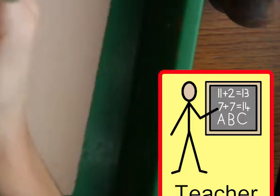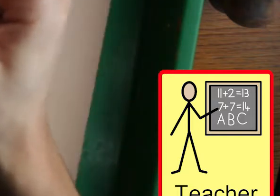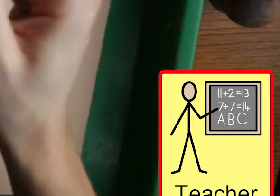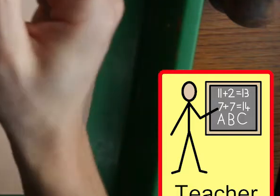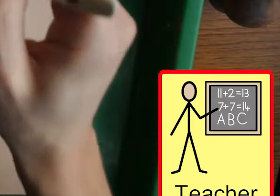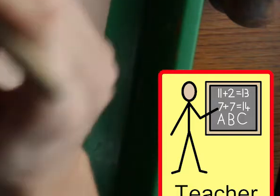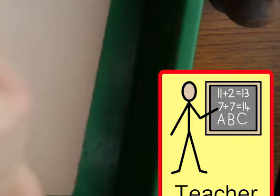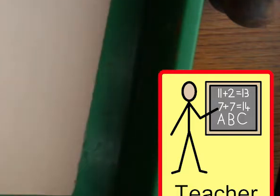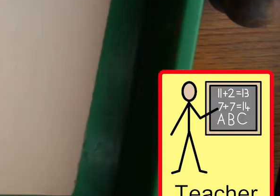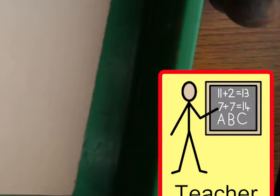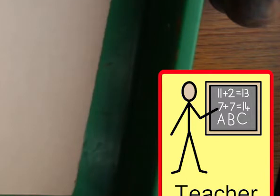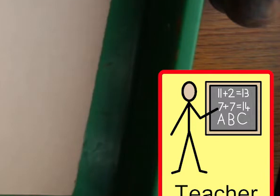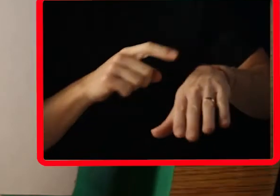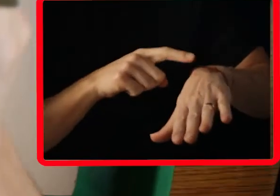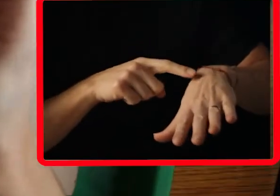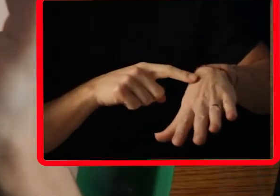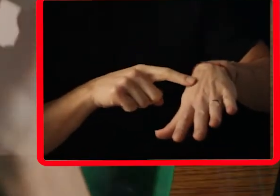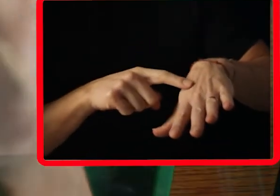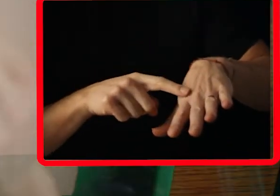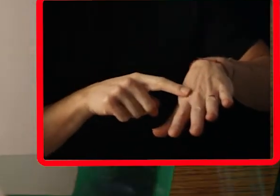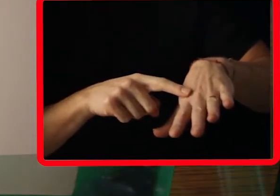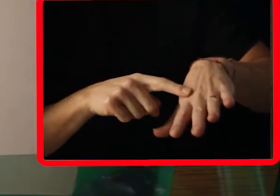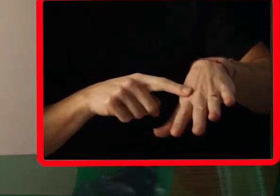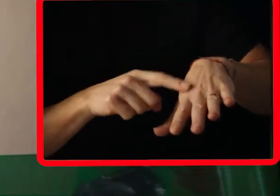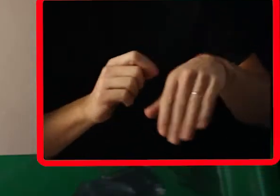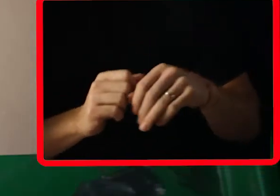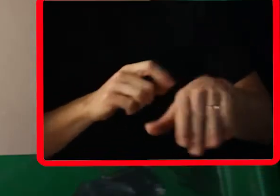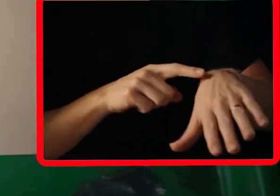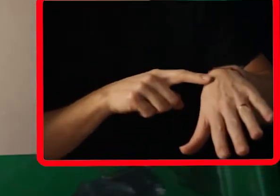only using two of the three primary colours.